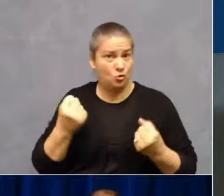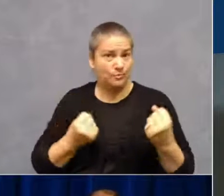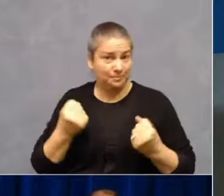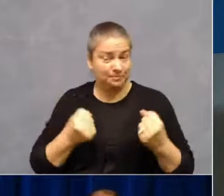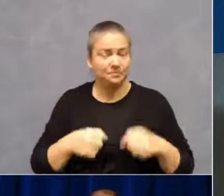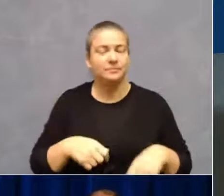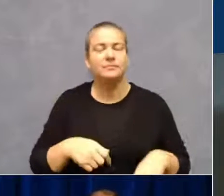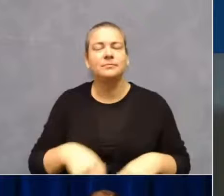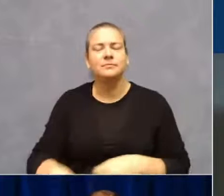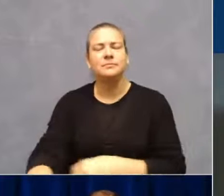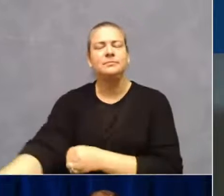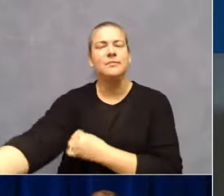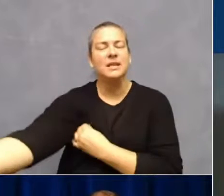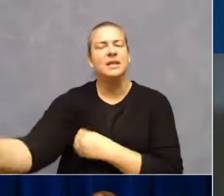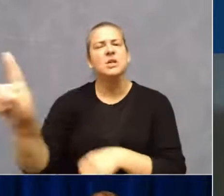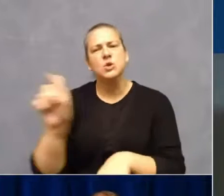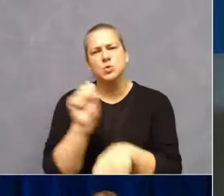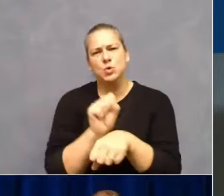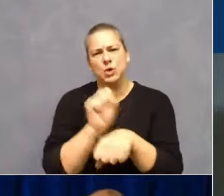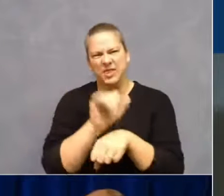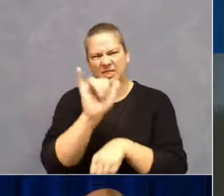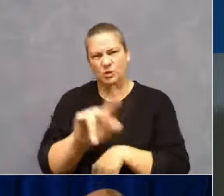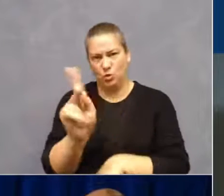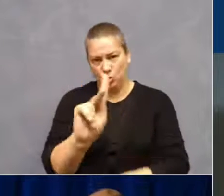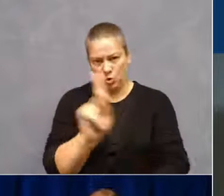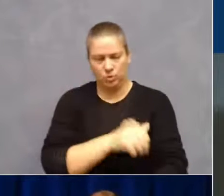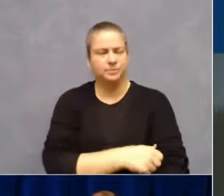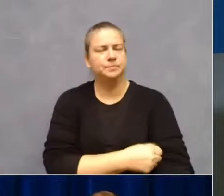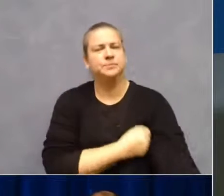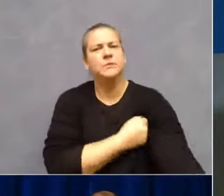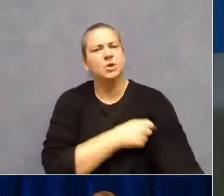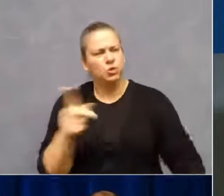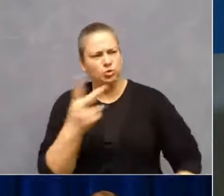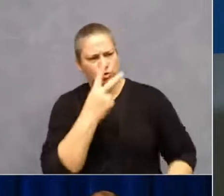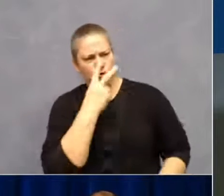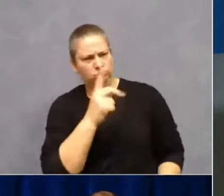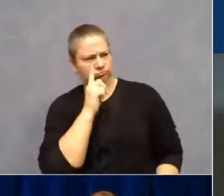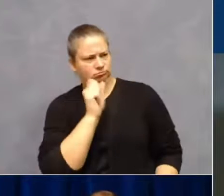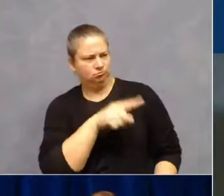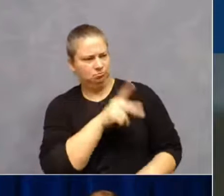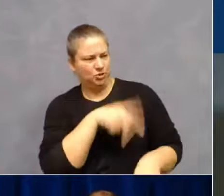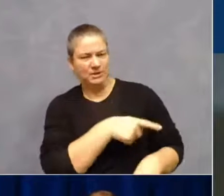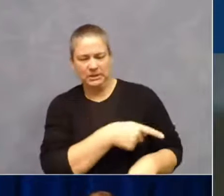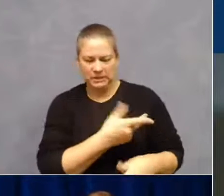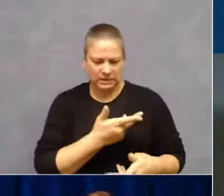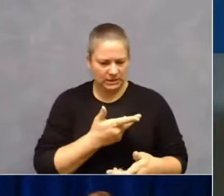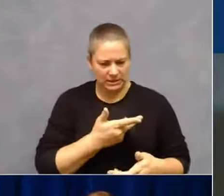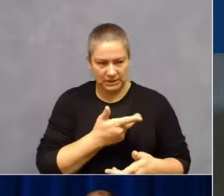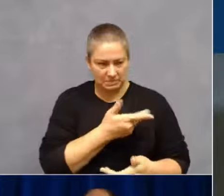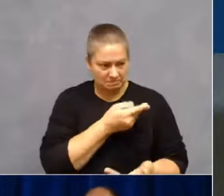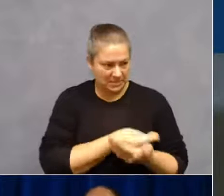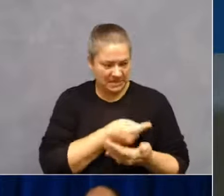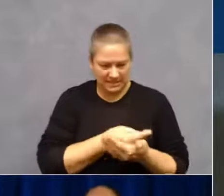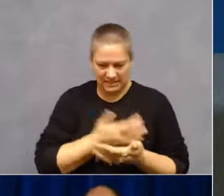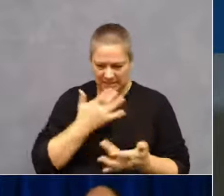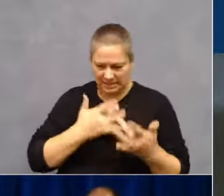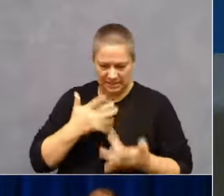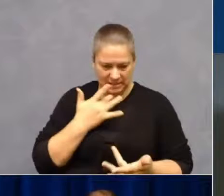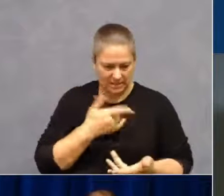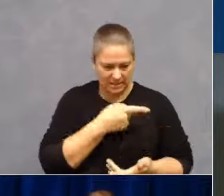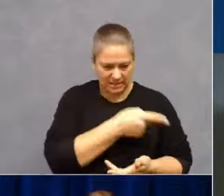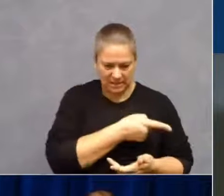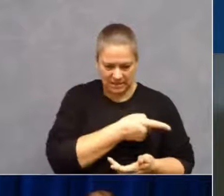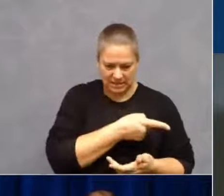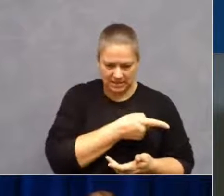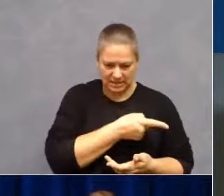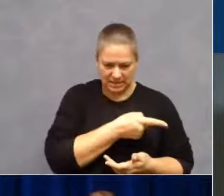working at that store and he saw a shopper who didn't have enough money for all the groceries that he had while he was